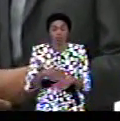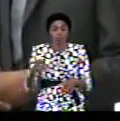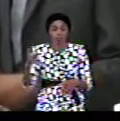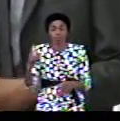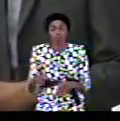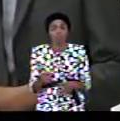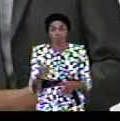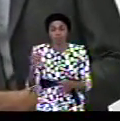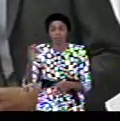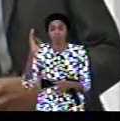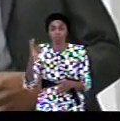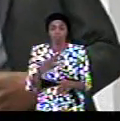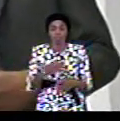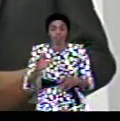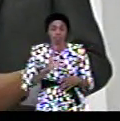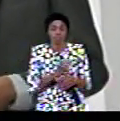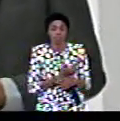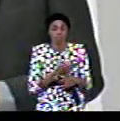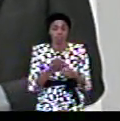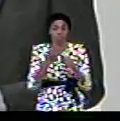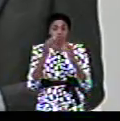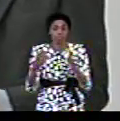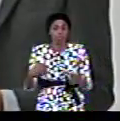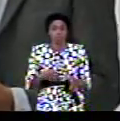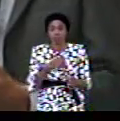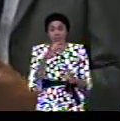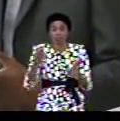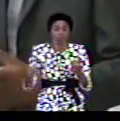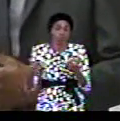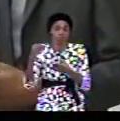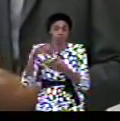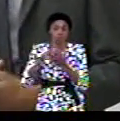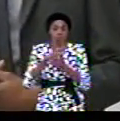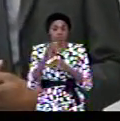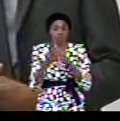soul winners, and we're to go into the world and